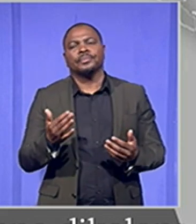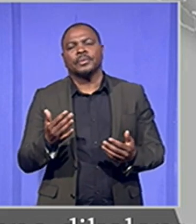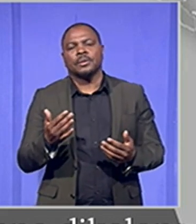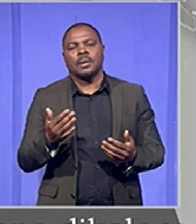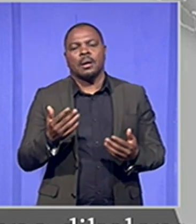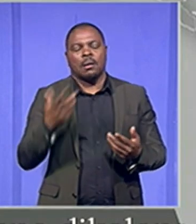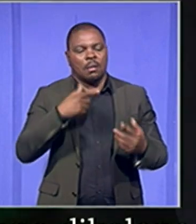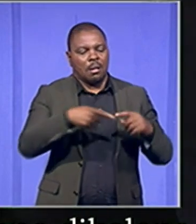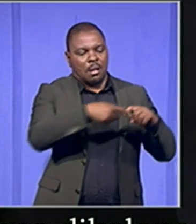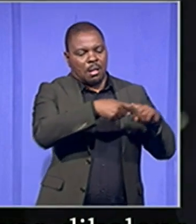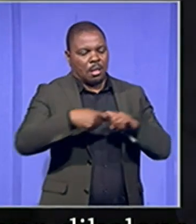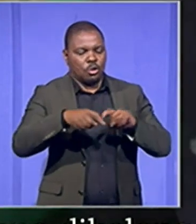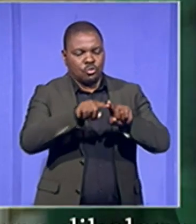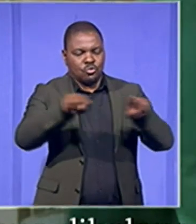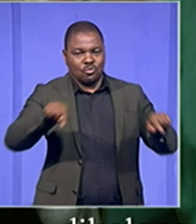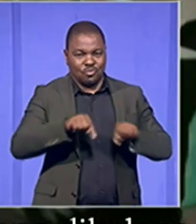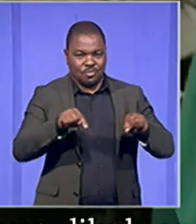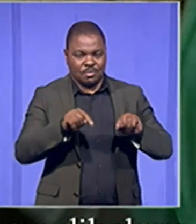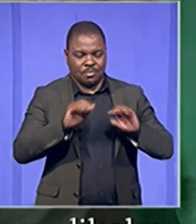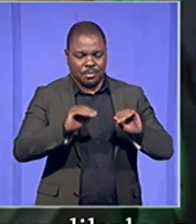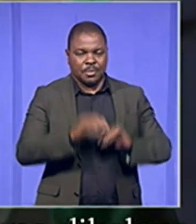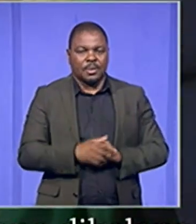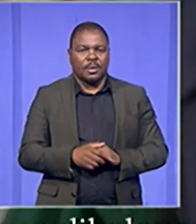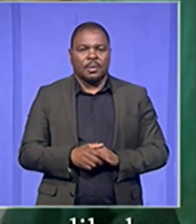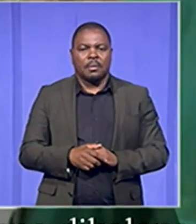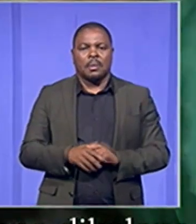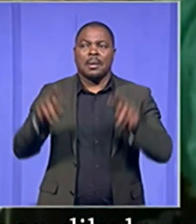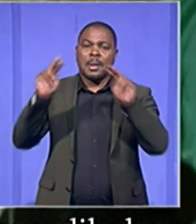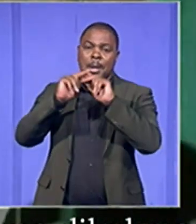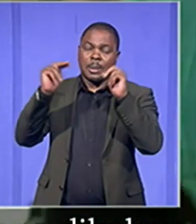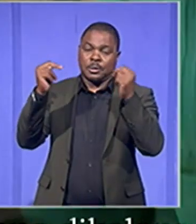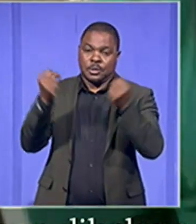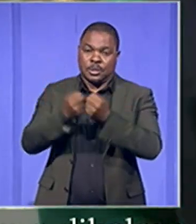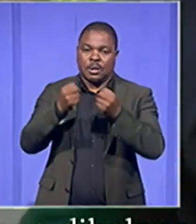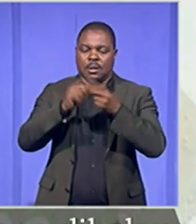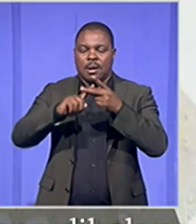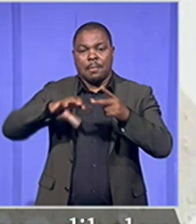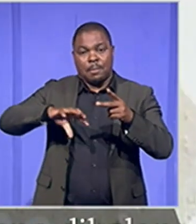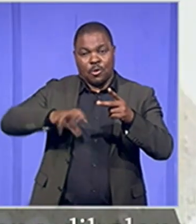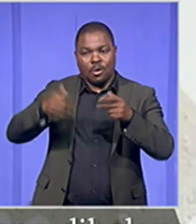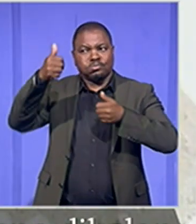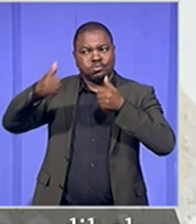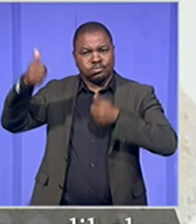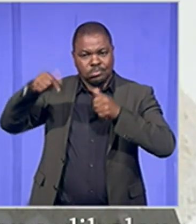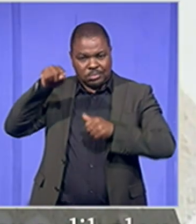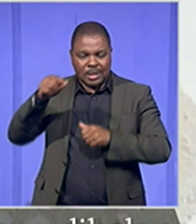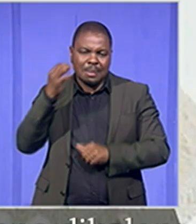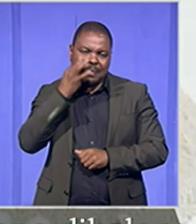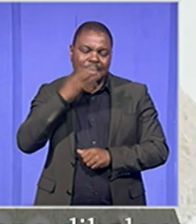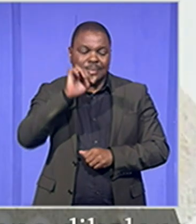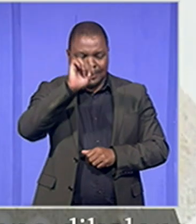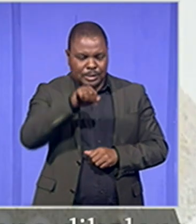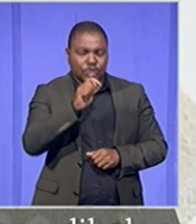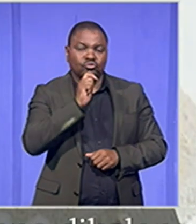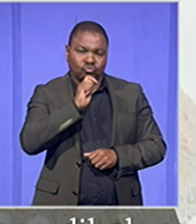mobile classes. Bathati ba lefapha la thuto mo maemong a bosetšhaba le a profense ba amogetse gore kgwetlho eno